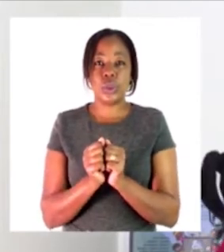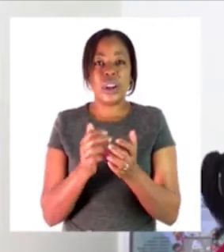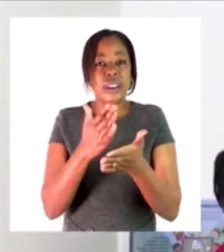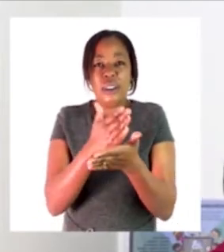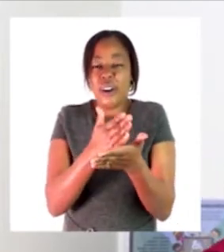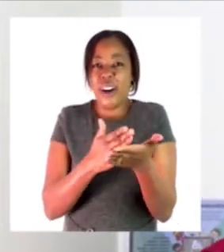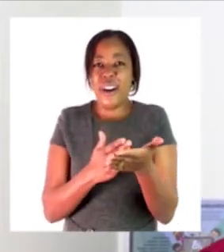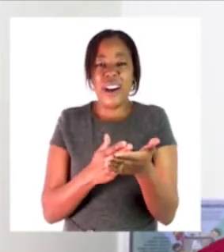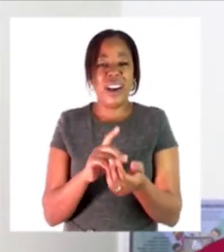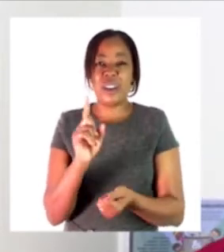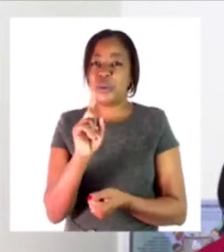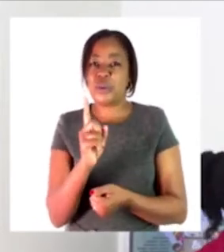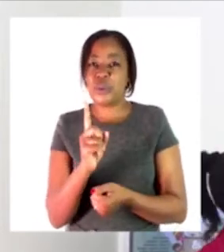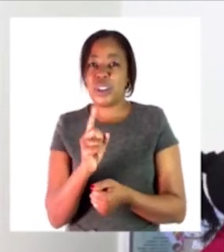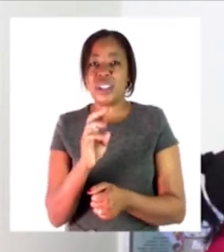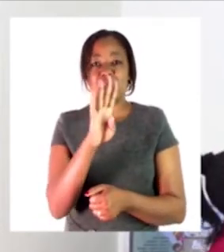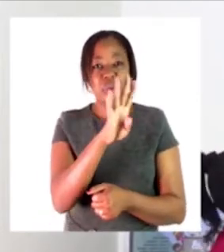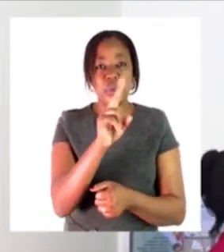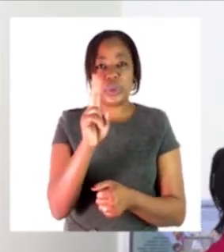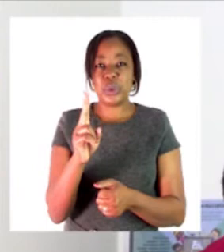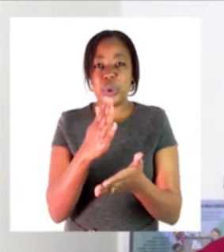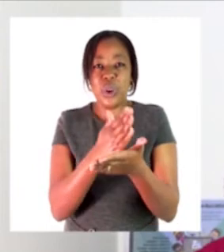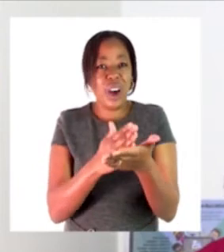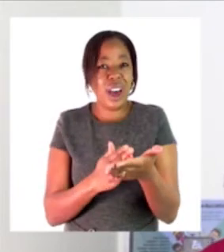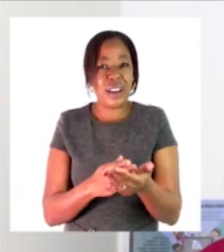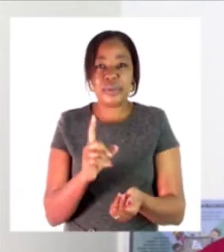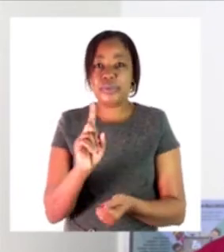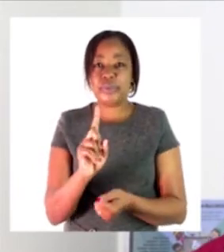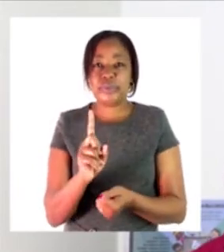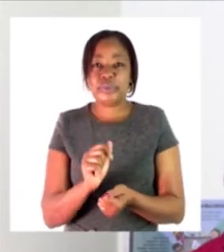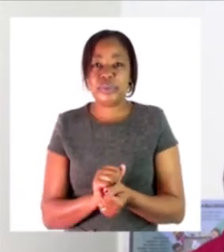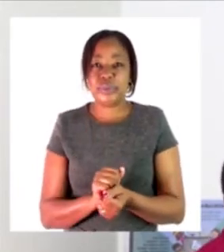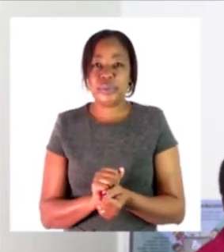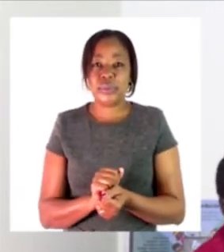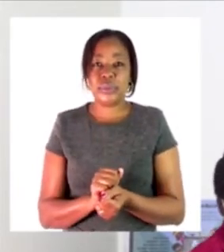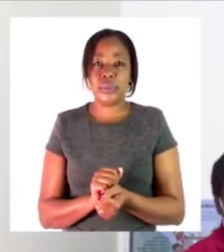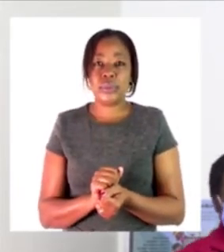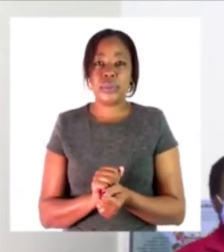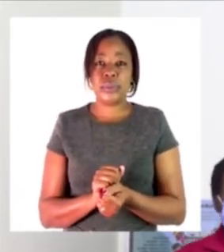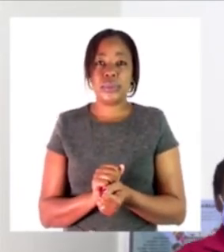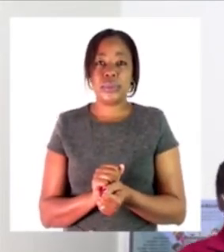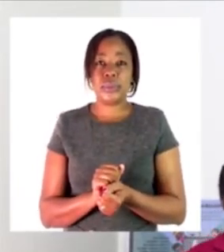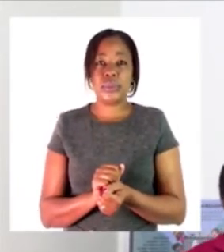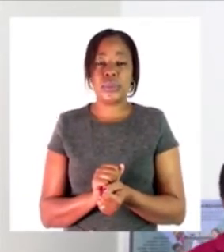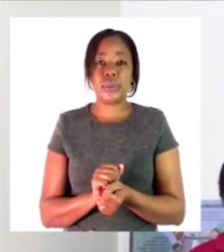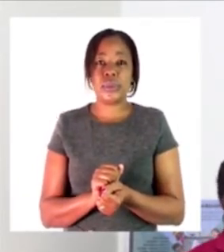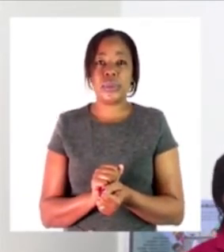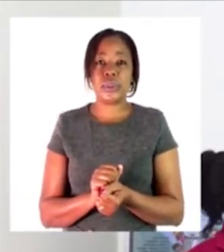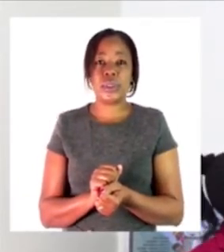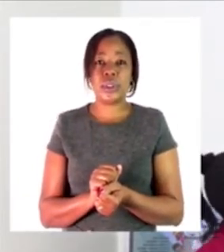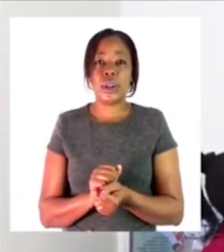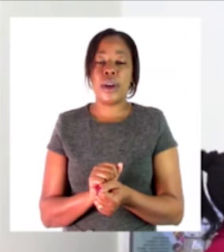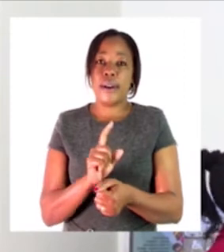of 42 in an easiest way or in a quickest possible way. So 42, they tell us we first have to